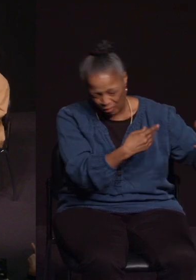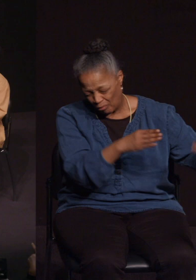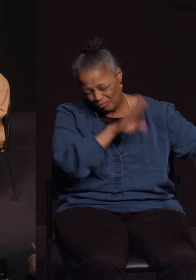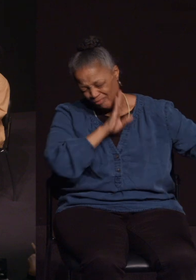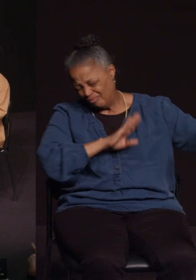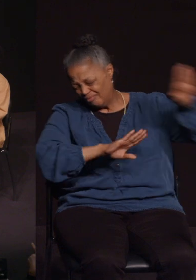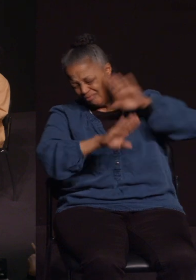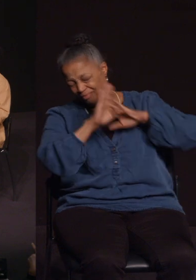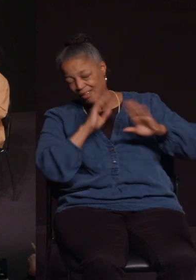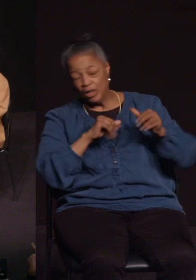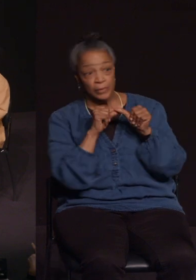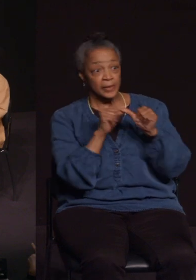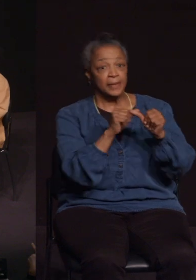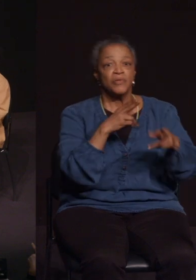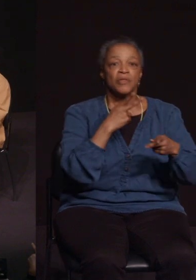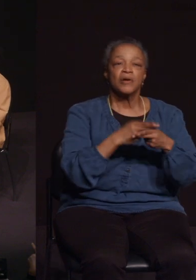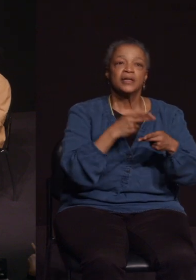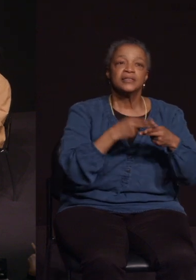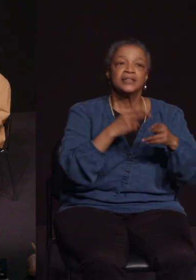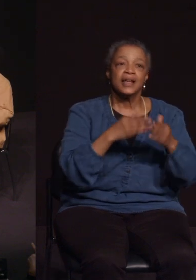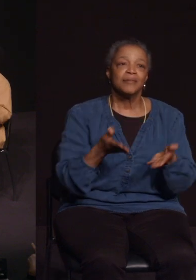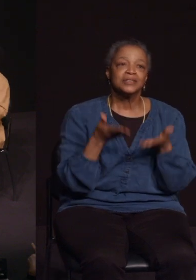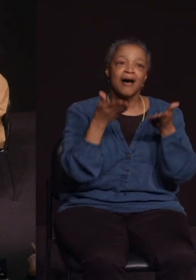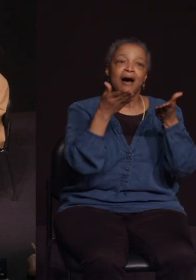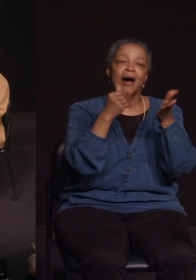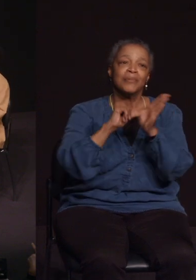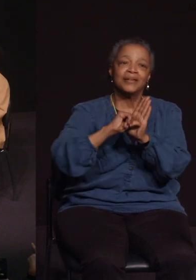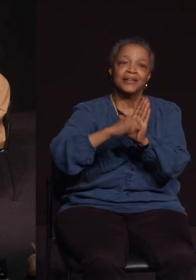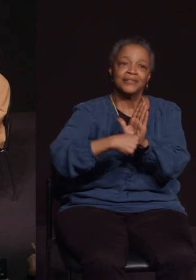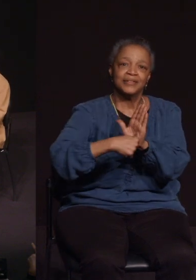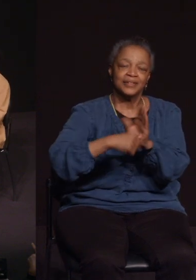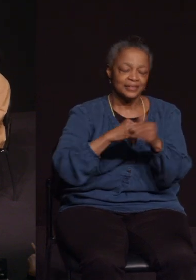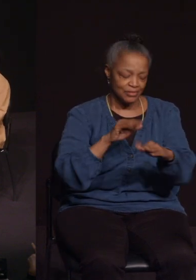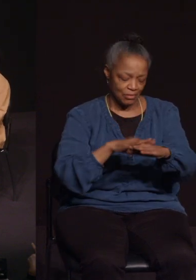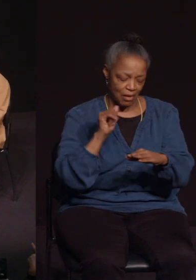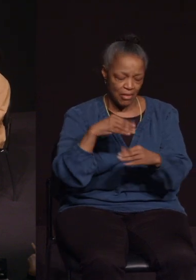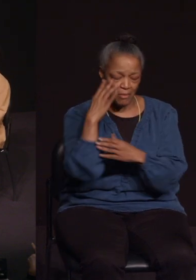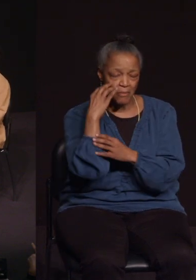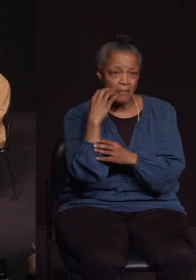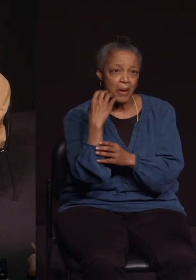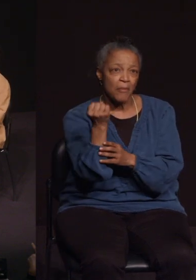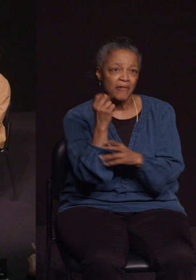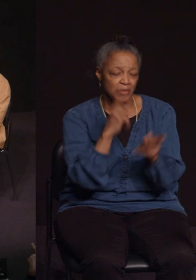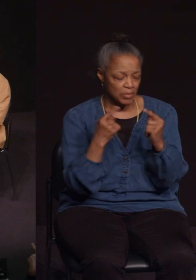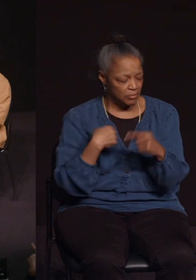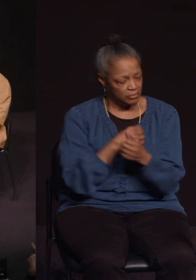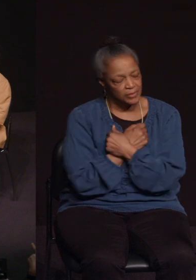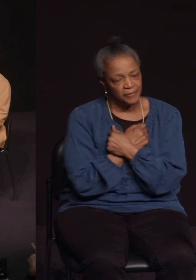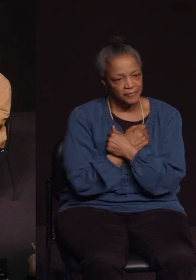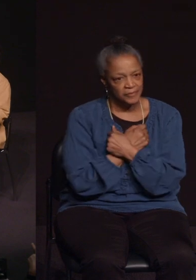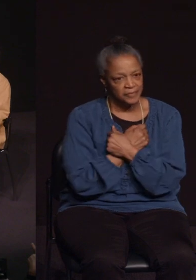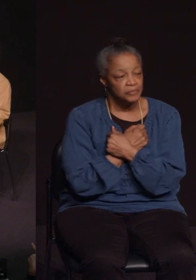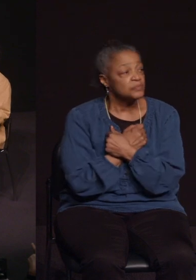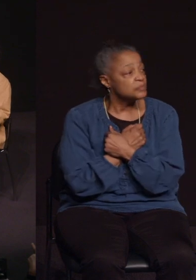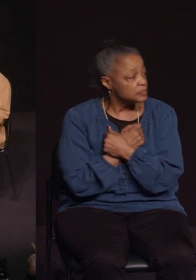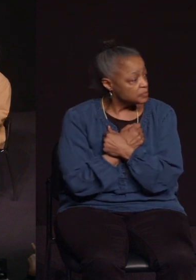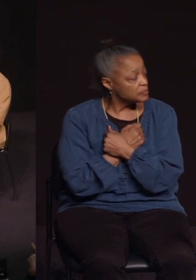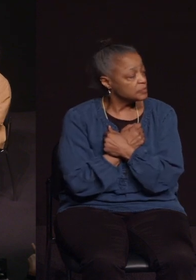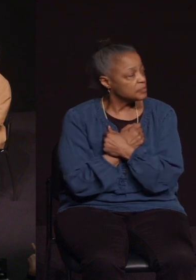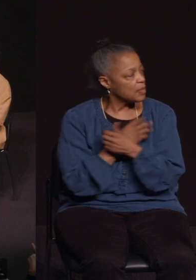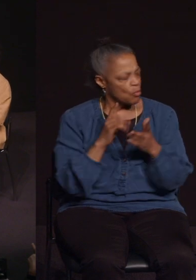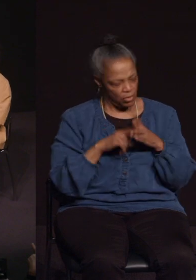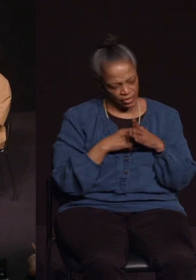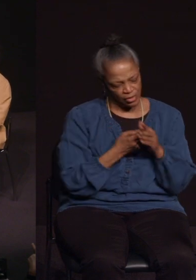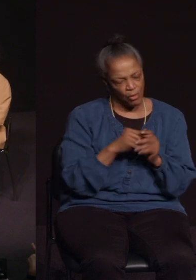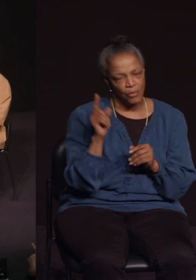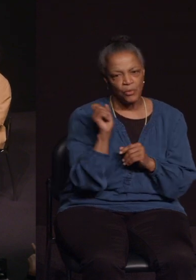to keep these names uplifted, how we continue to call in the memory of our loved ones. So I want to begin with a